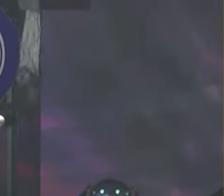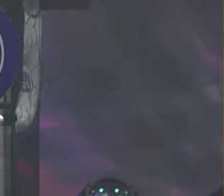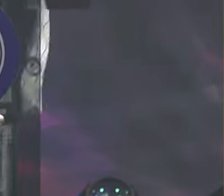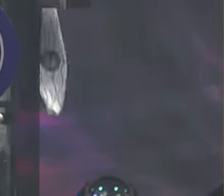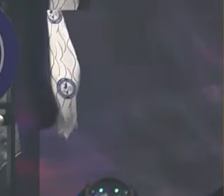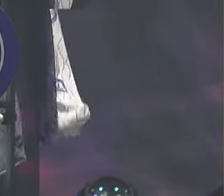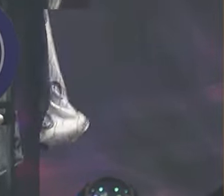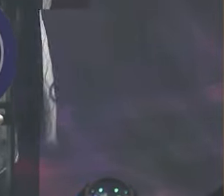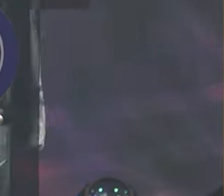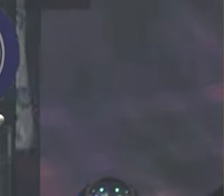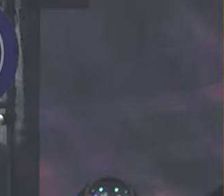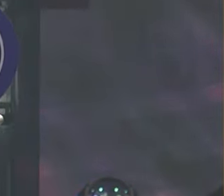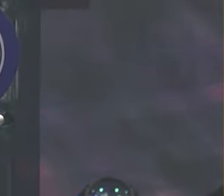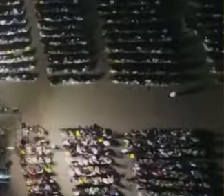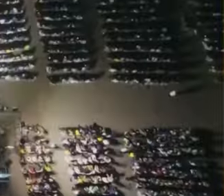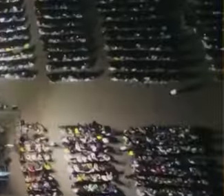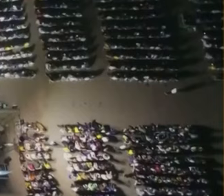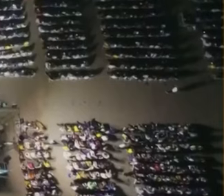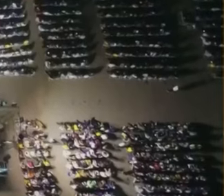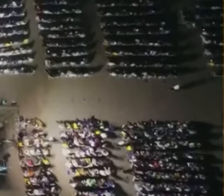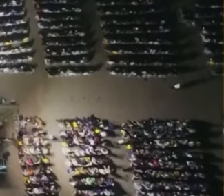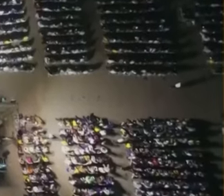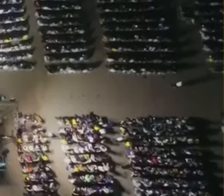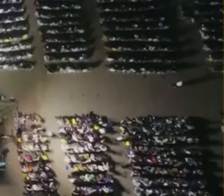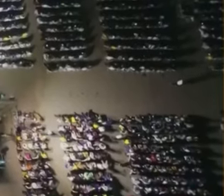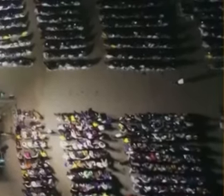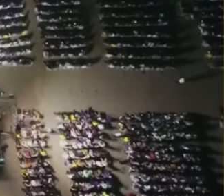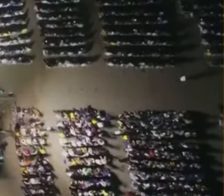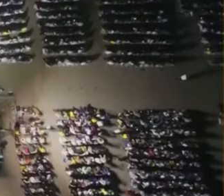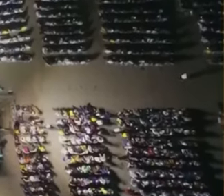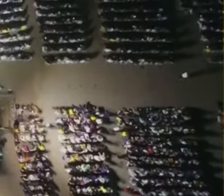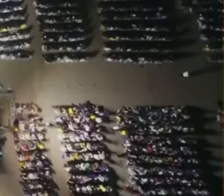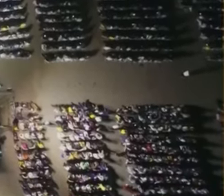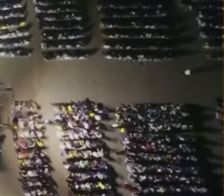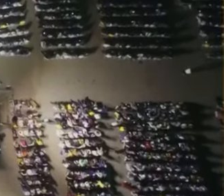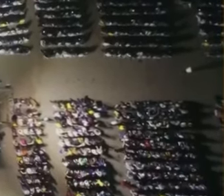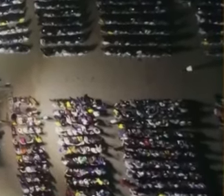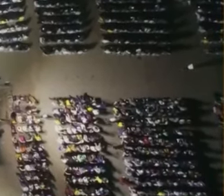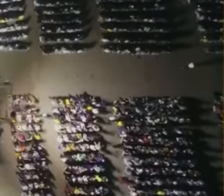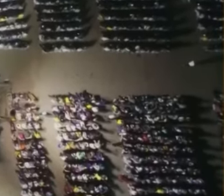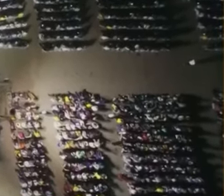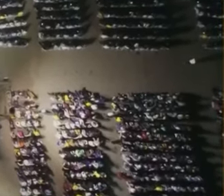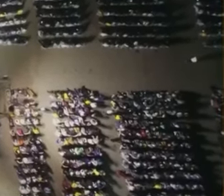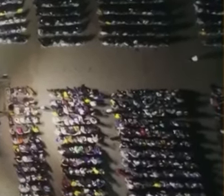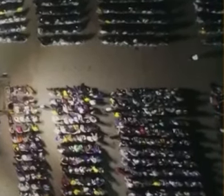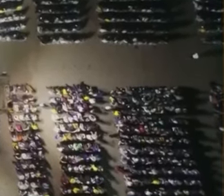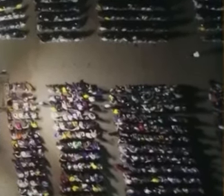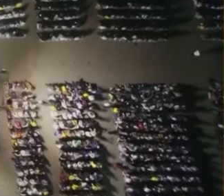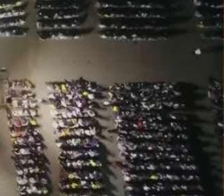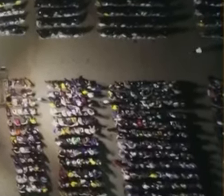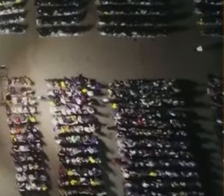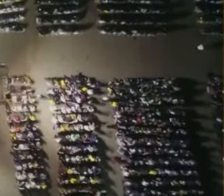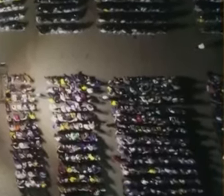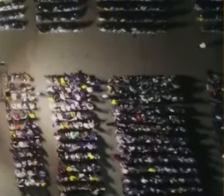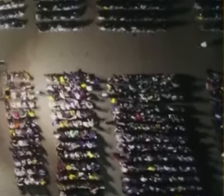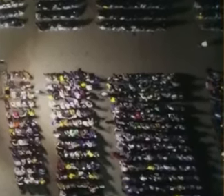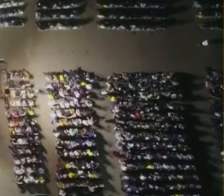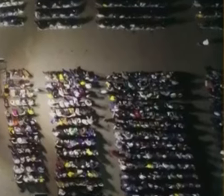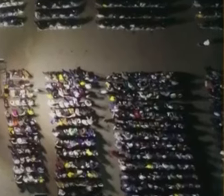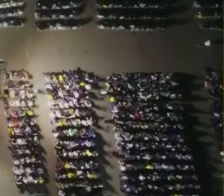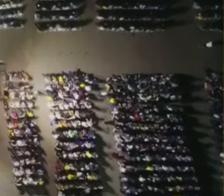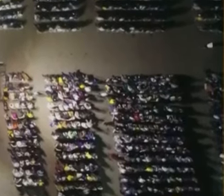life. I came with life. And so, everyone that is